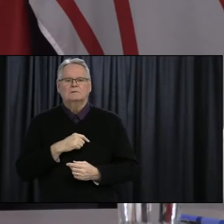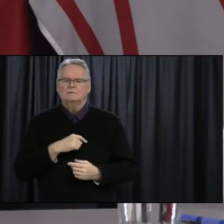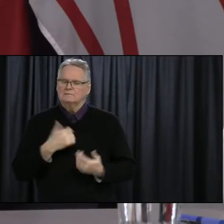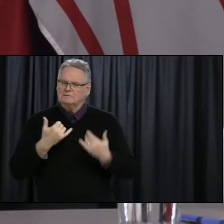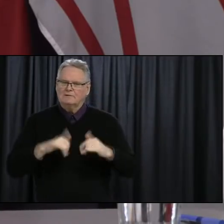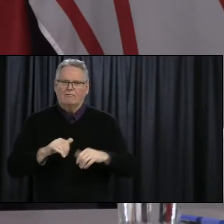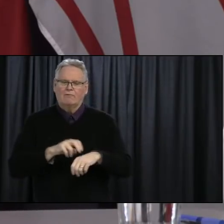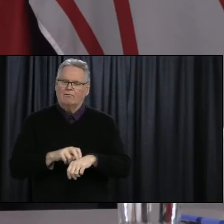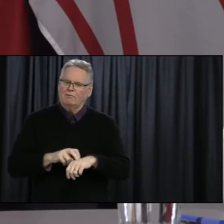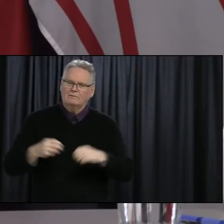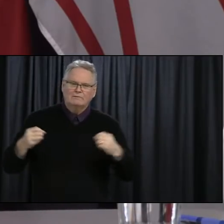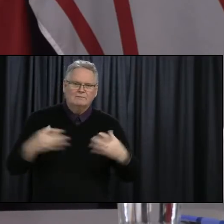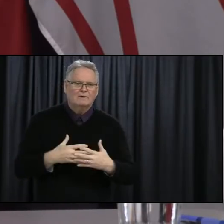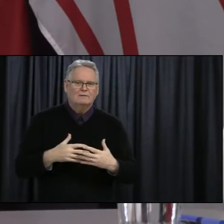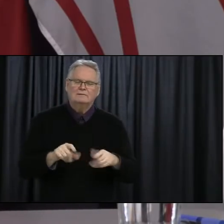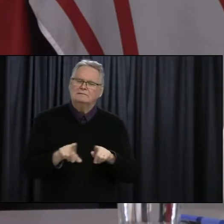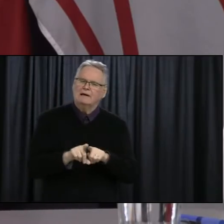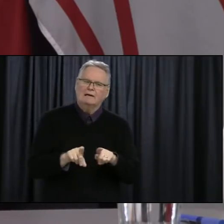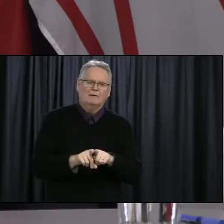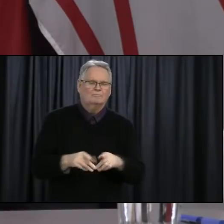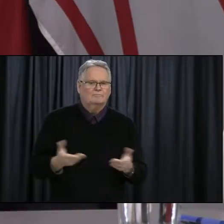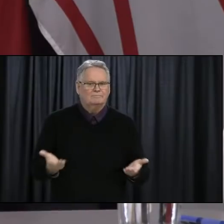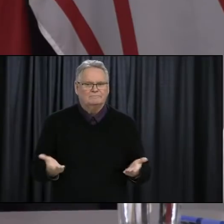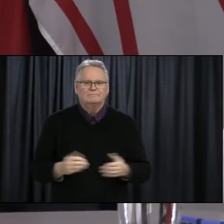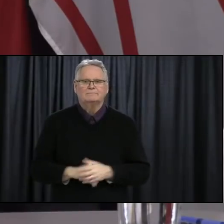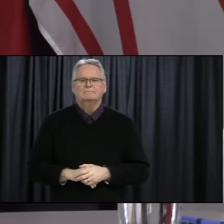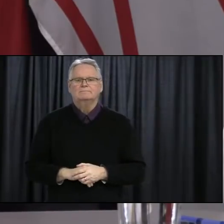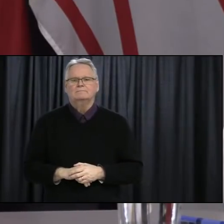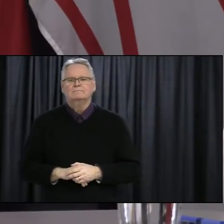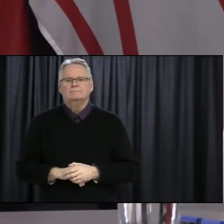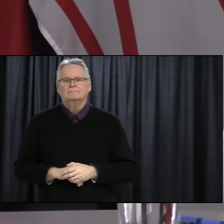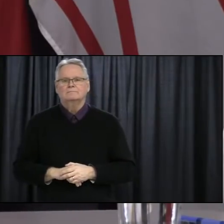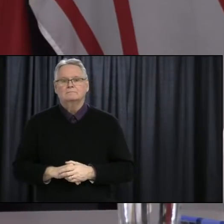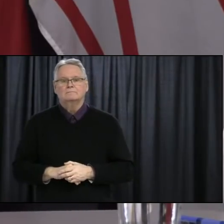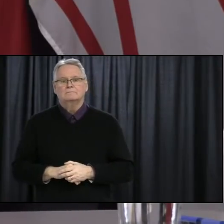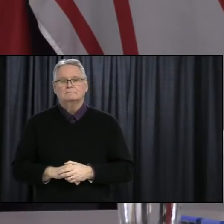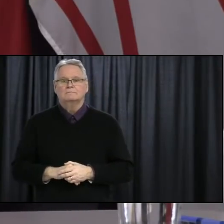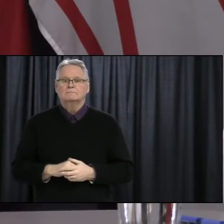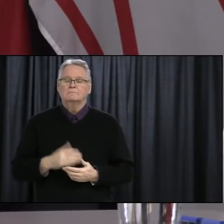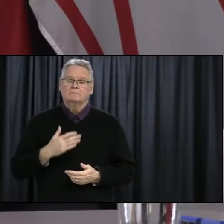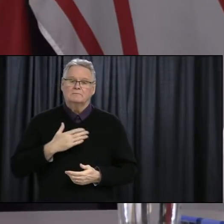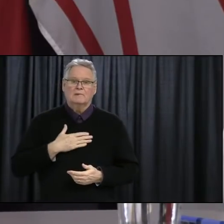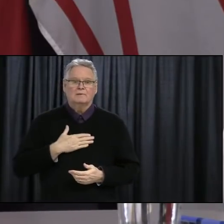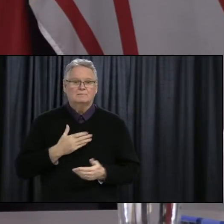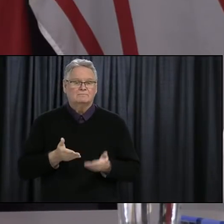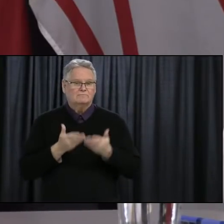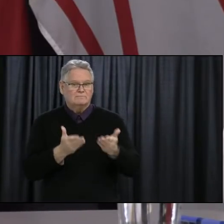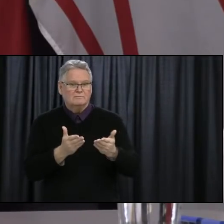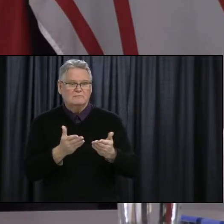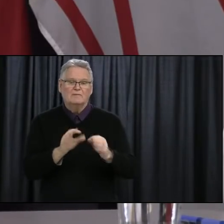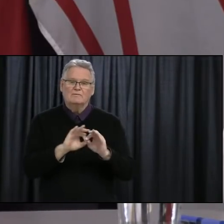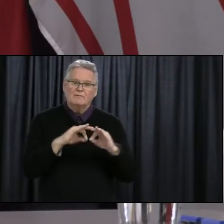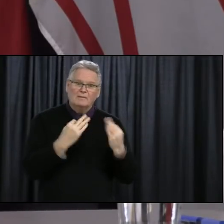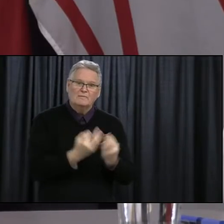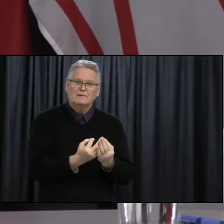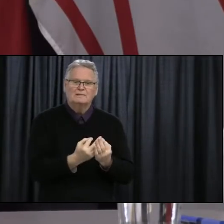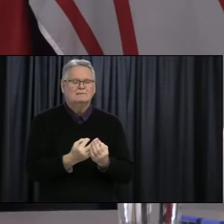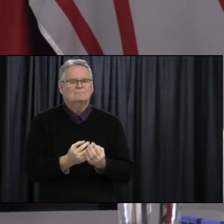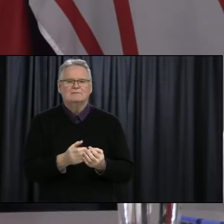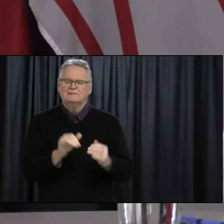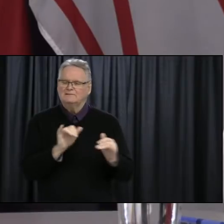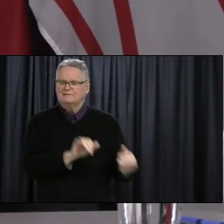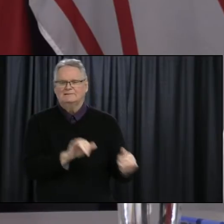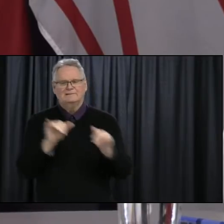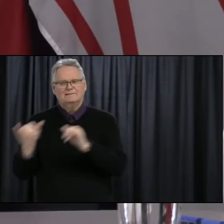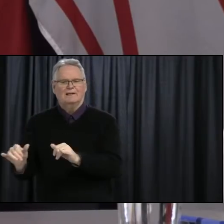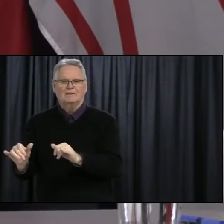now. And I will tell them what I told you, I will tell you what I told them as we were working our way through all of this. We